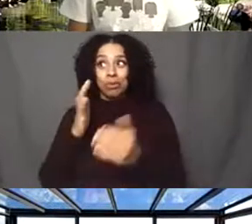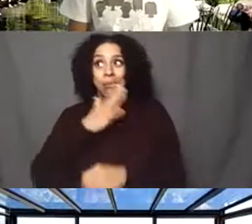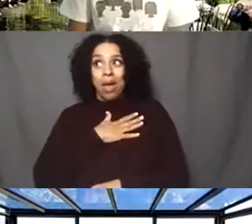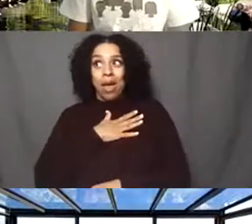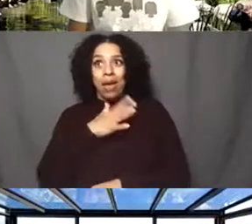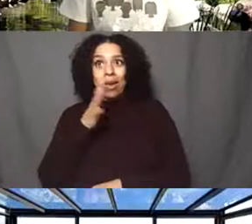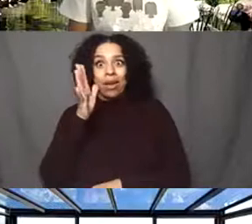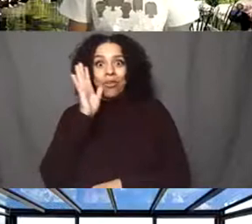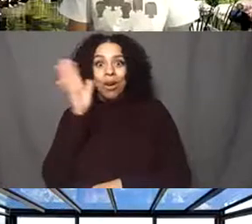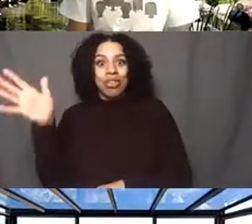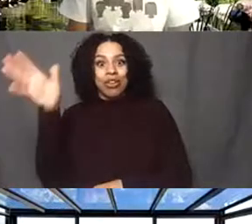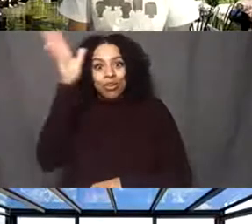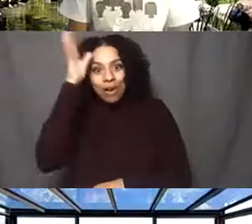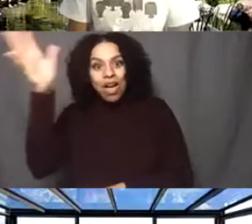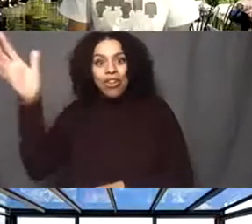go through. And so